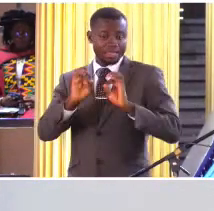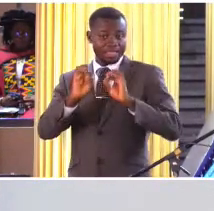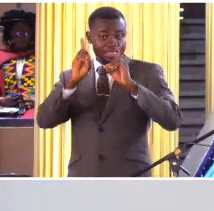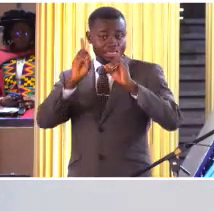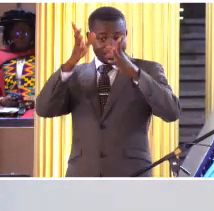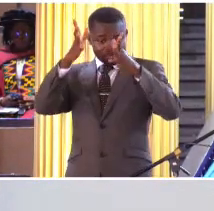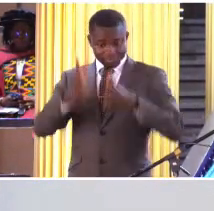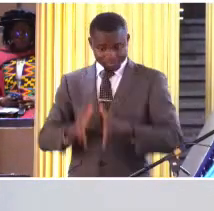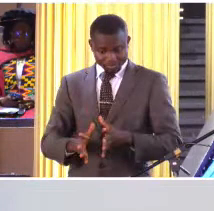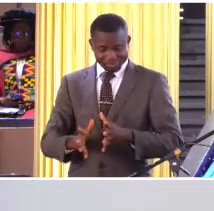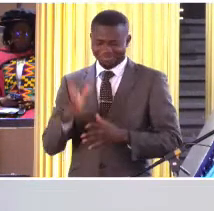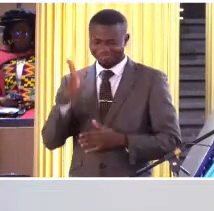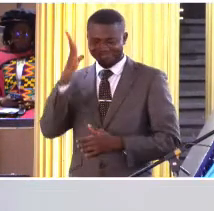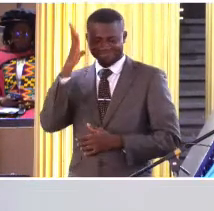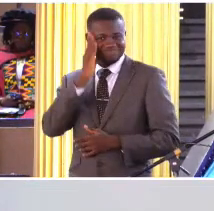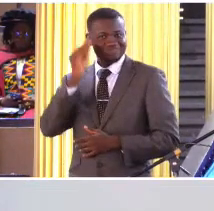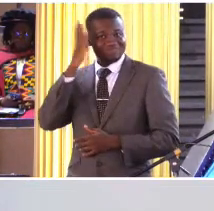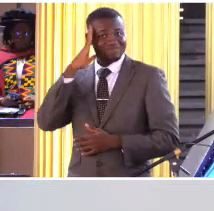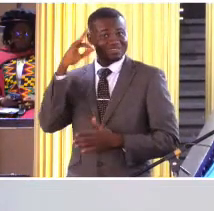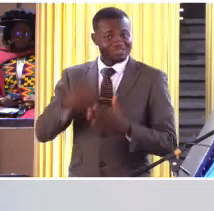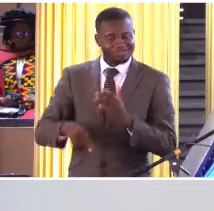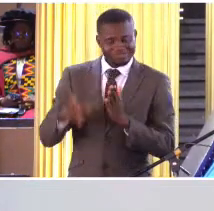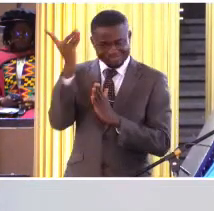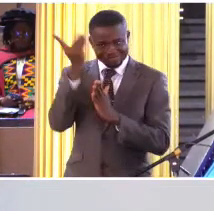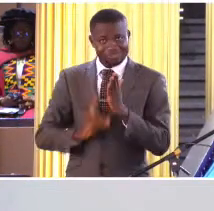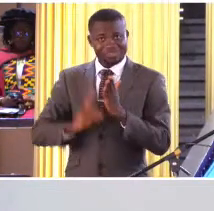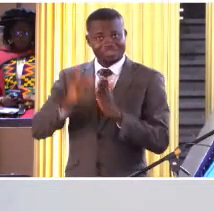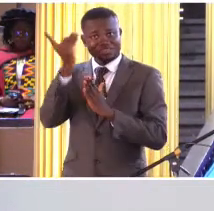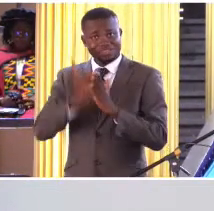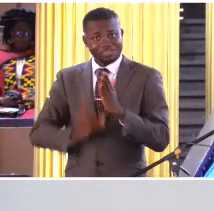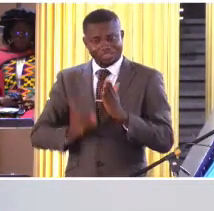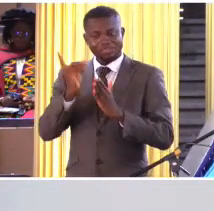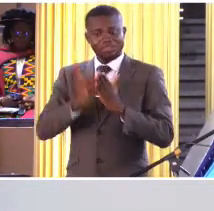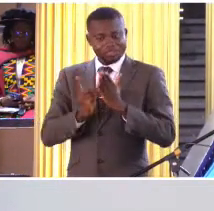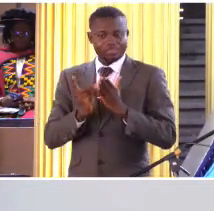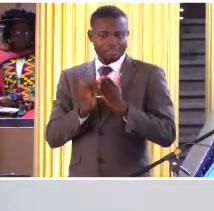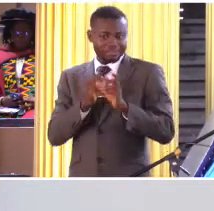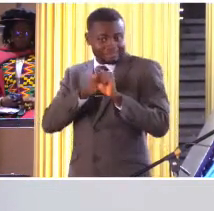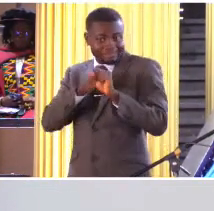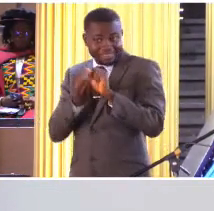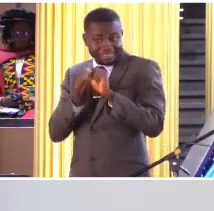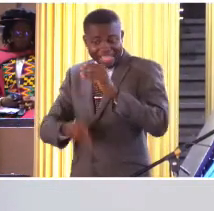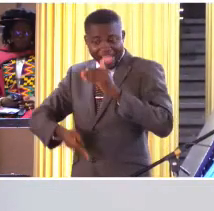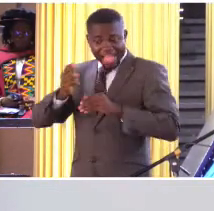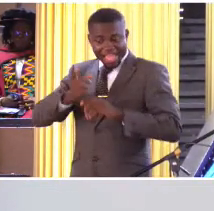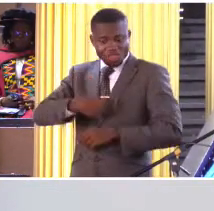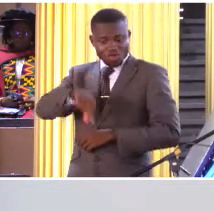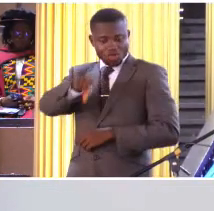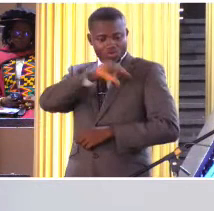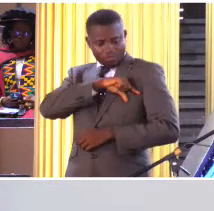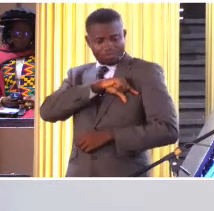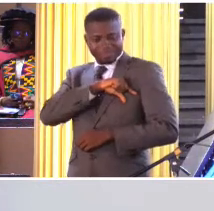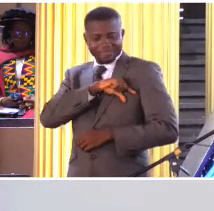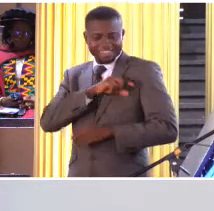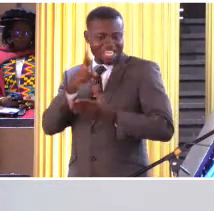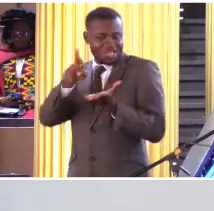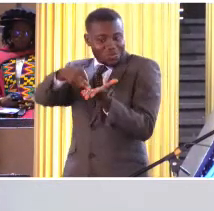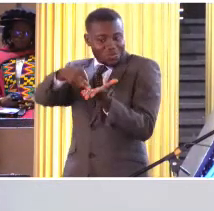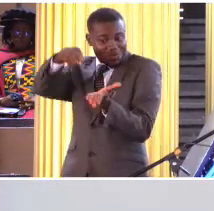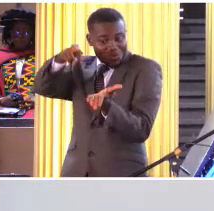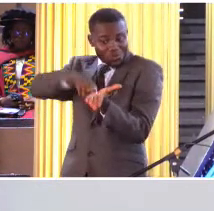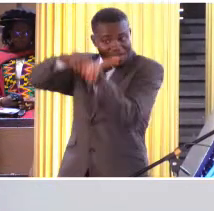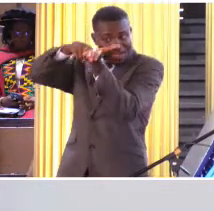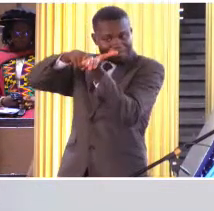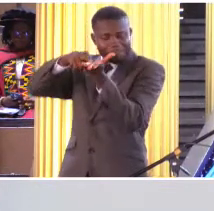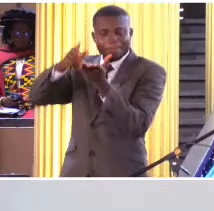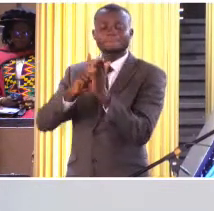extensive experience in designing, evaluating, and implementing high-quality rehabilitation programs.